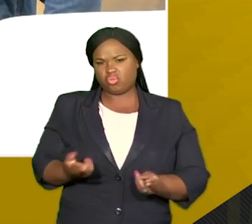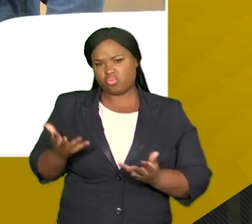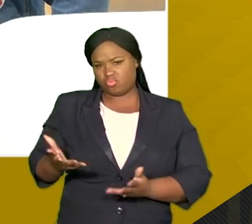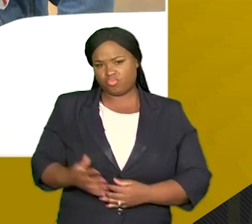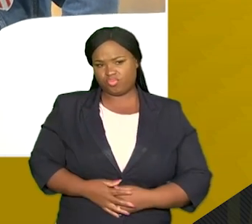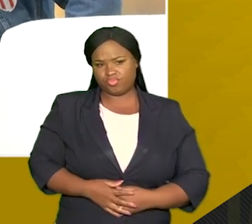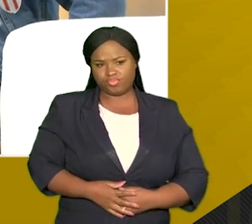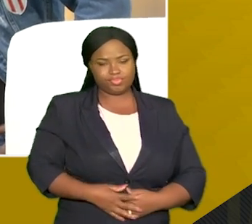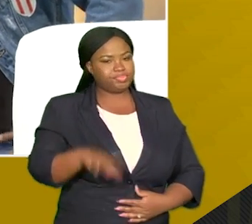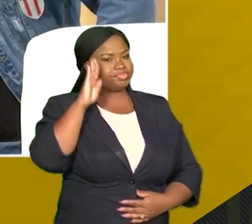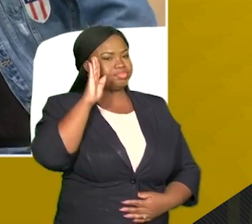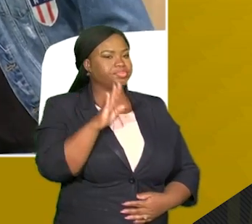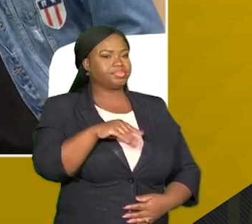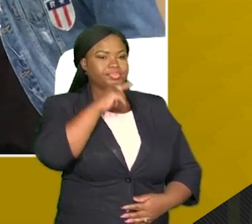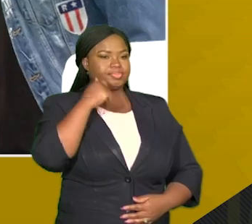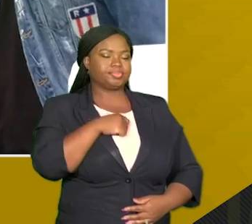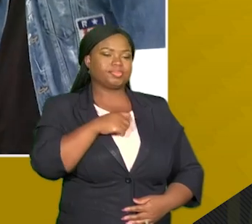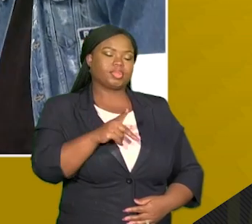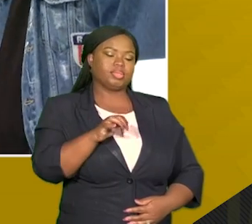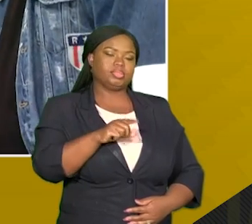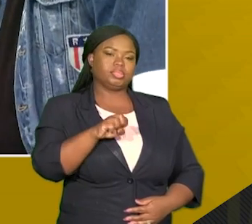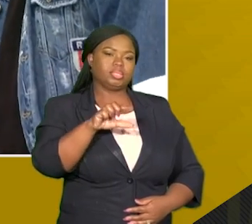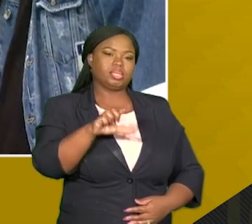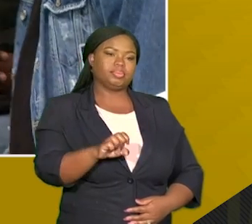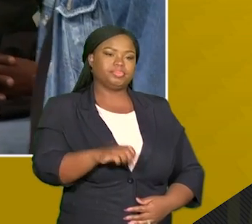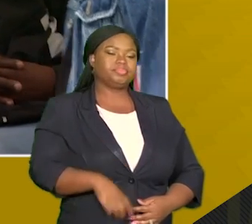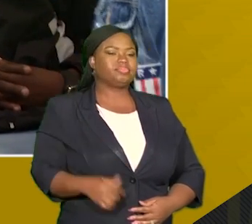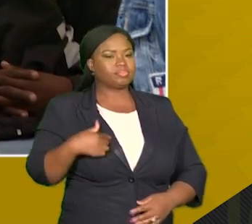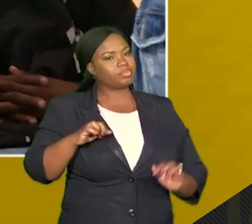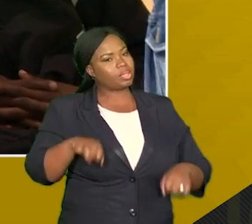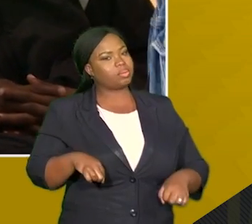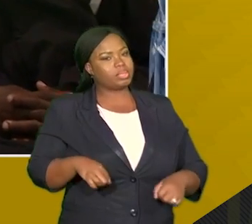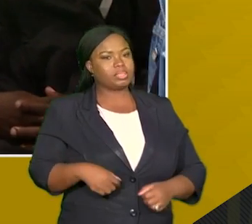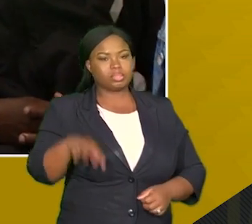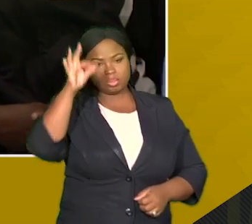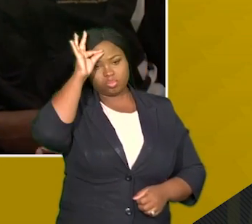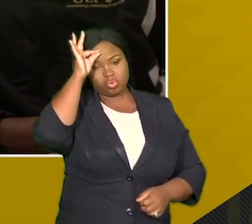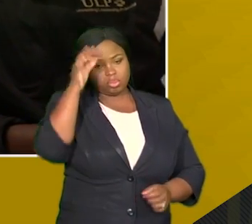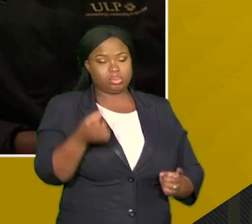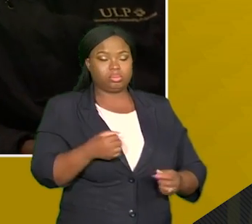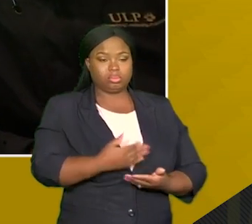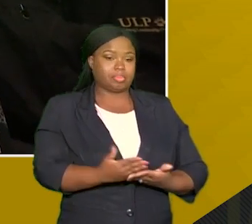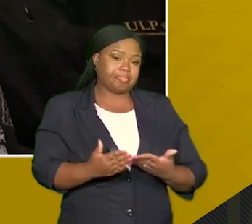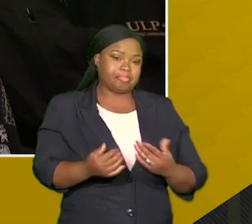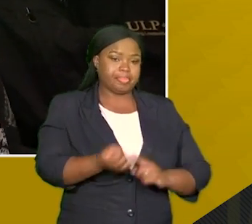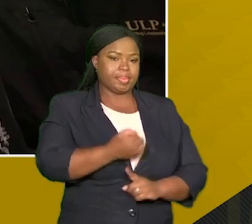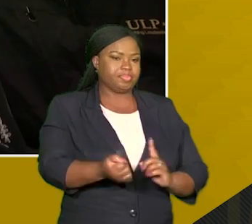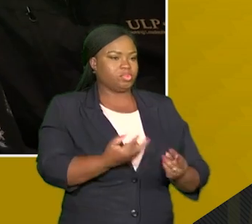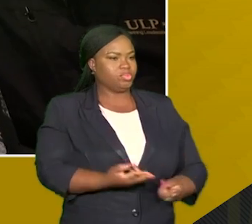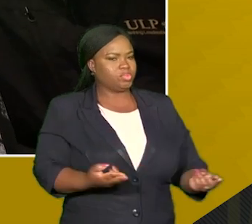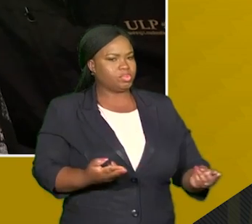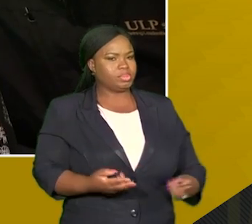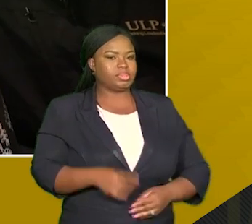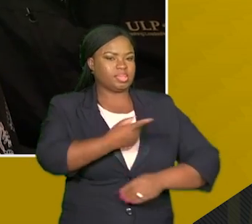estate? Sanibonani igama ukhanyisile ngibuya eThekwini. I do agree ukuthi amaphoyisa they sometimes abuse ama-resources. Kanjani? They